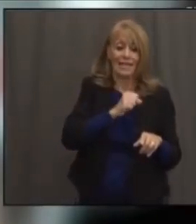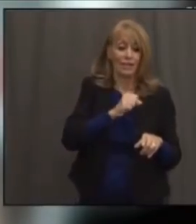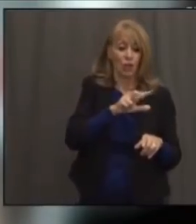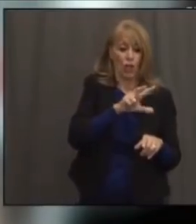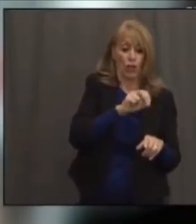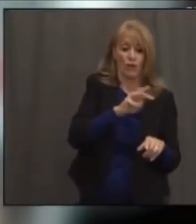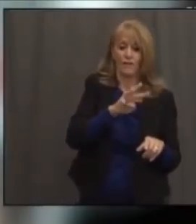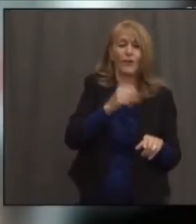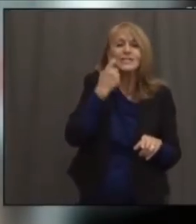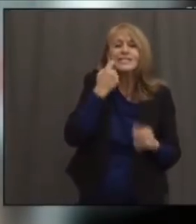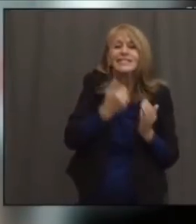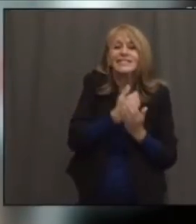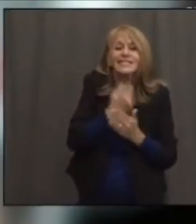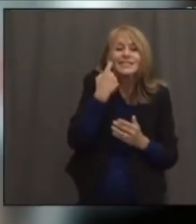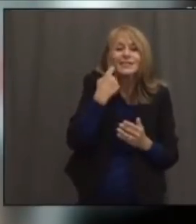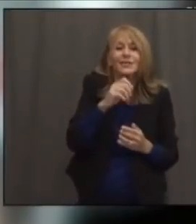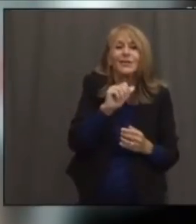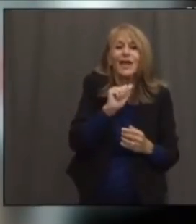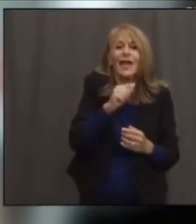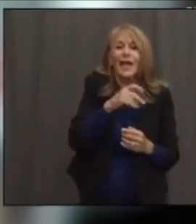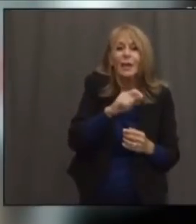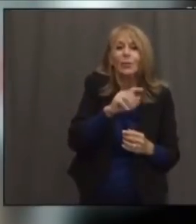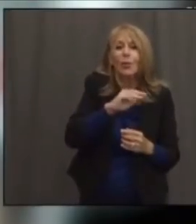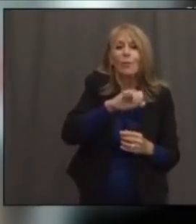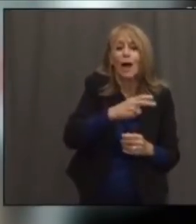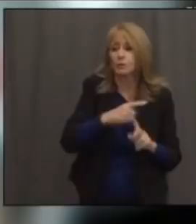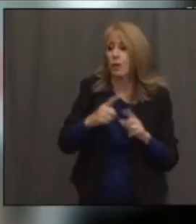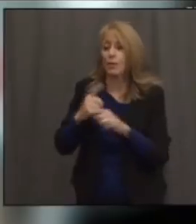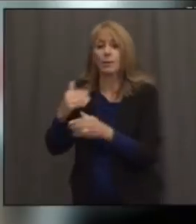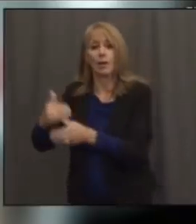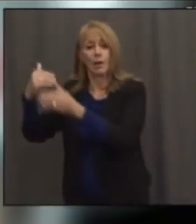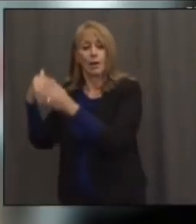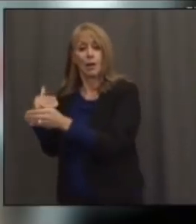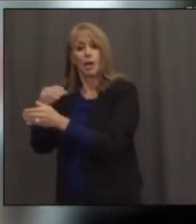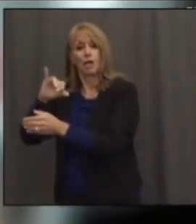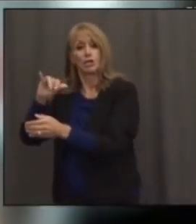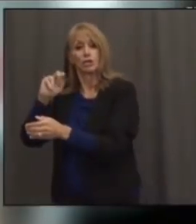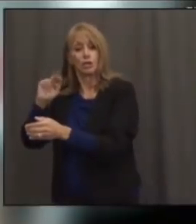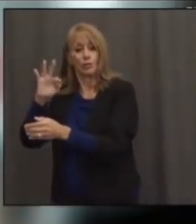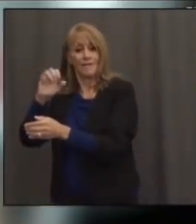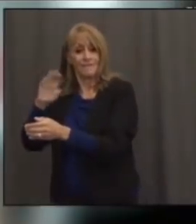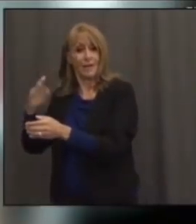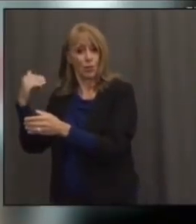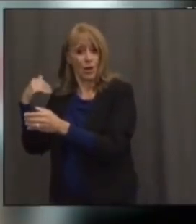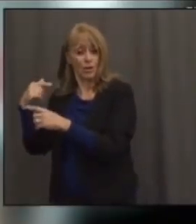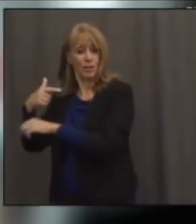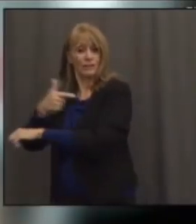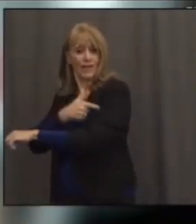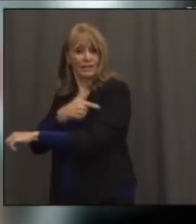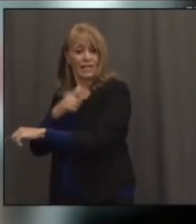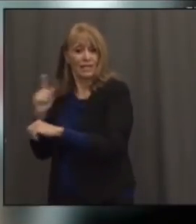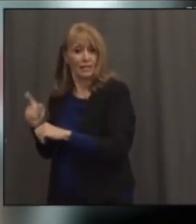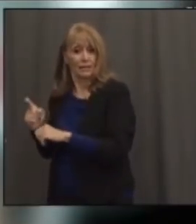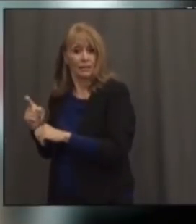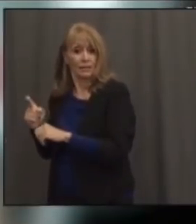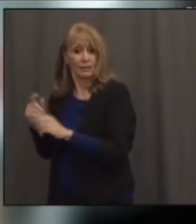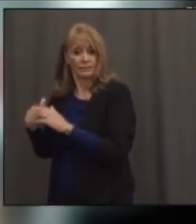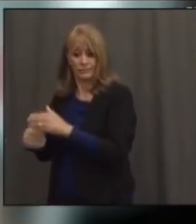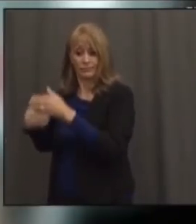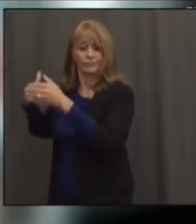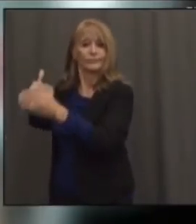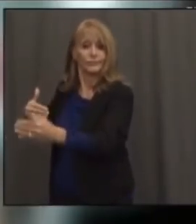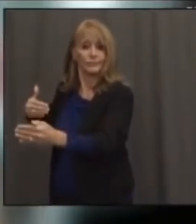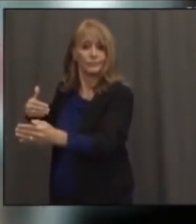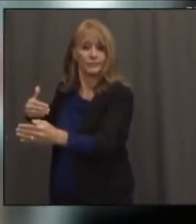April or March. The people who got vaccinated in January and February of this year or last year,